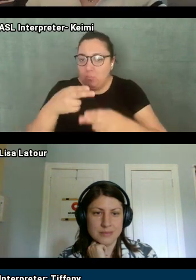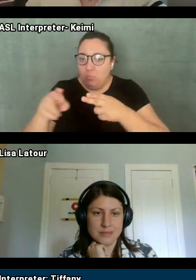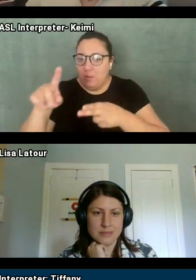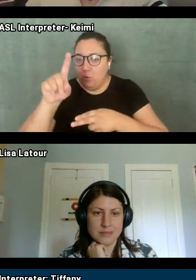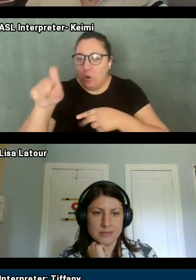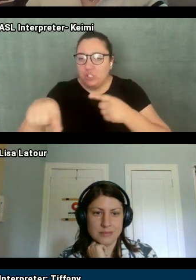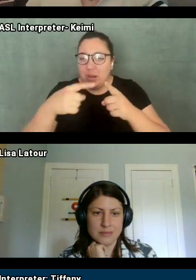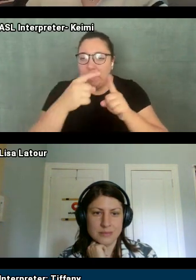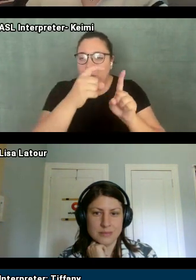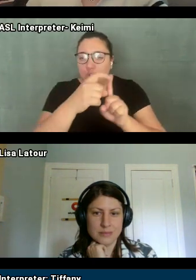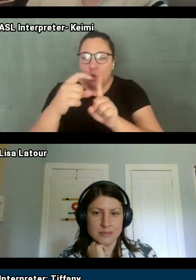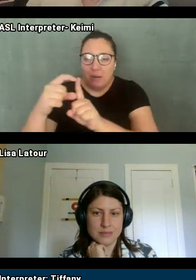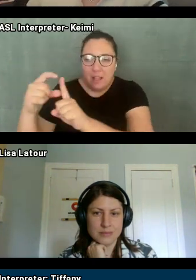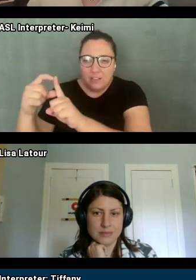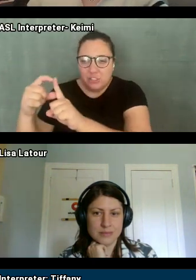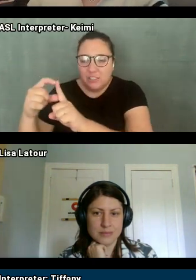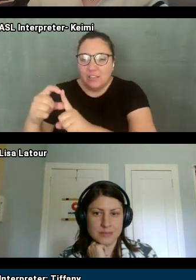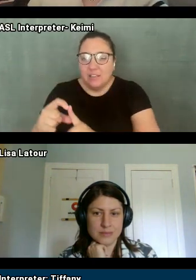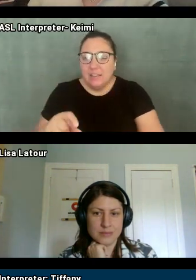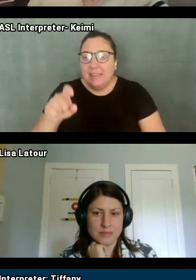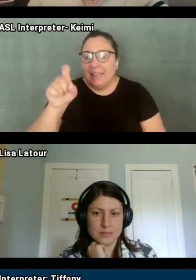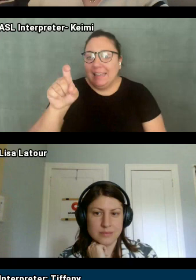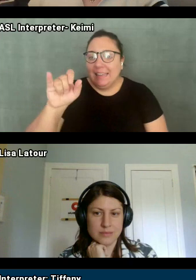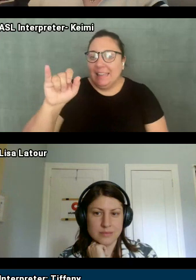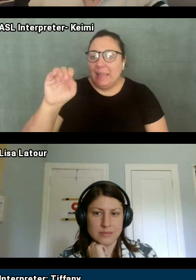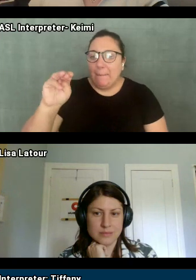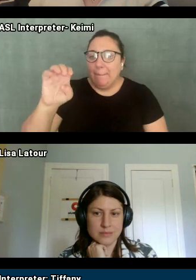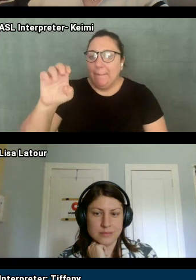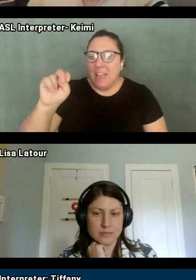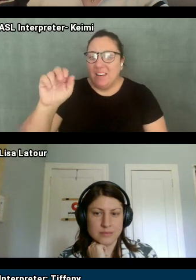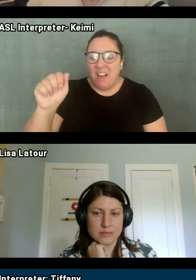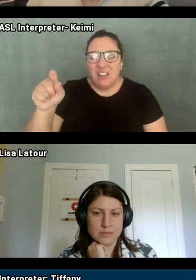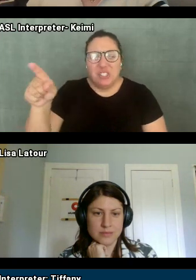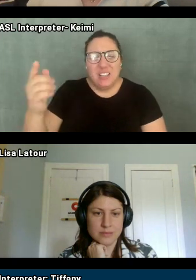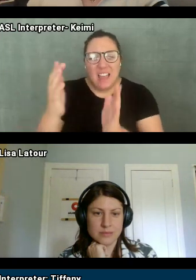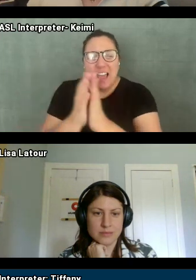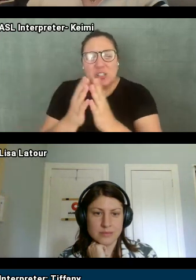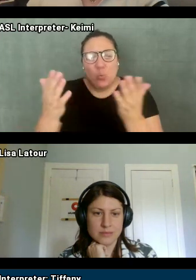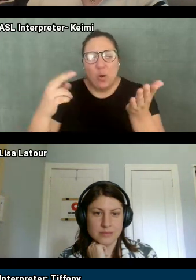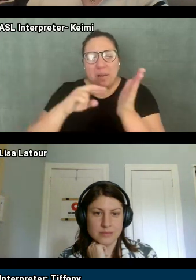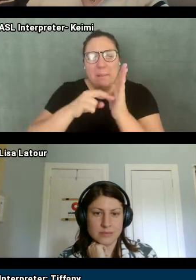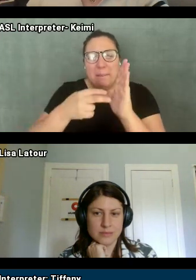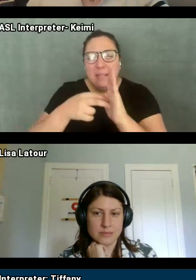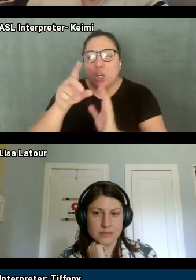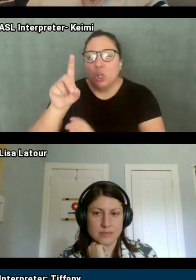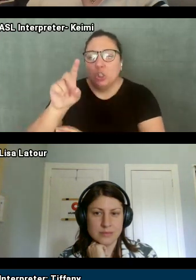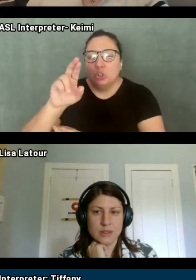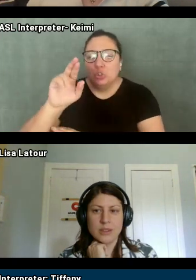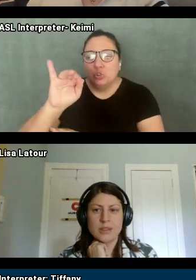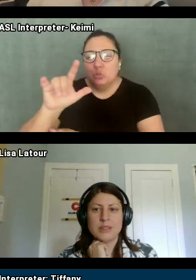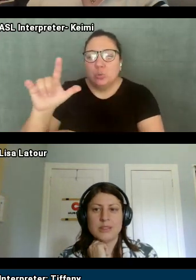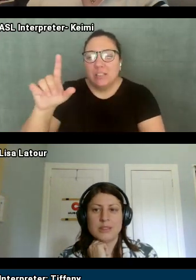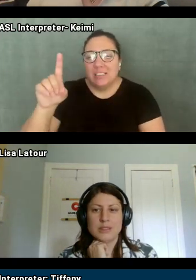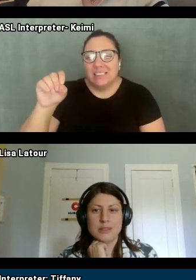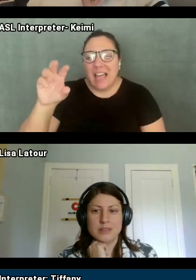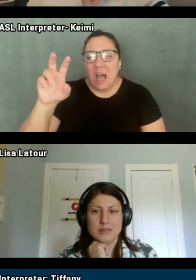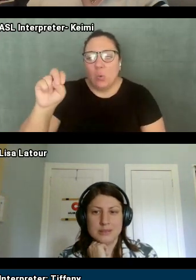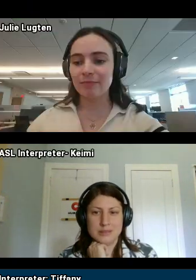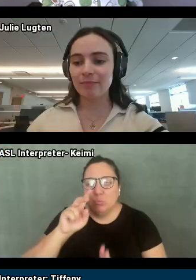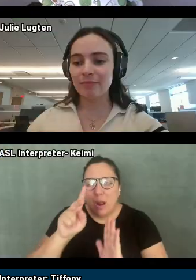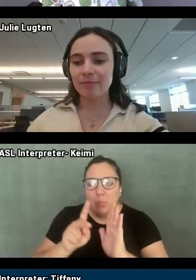yeah. Jimena is wondering, what exactly do you mean by a drill down property, or what did Lisa mean by a drill down